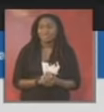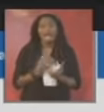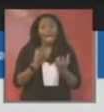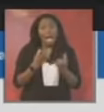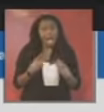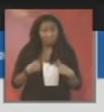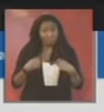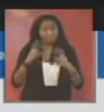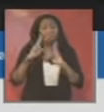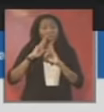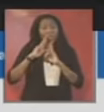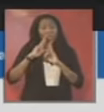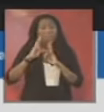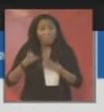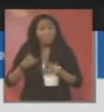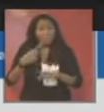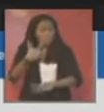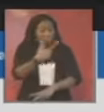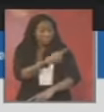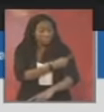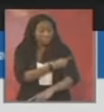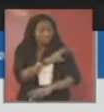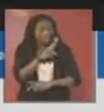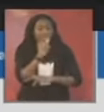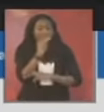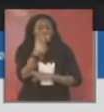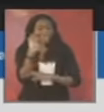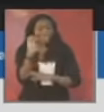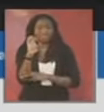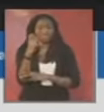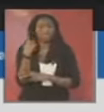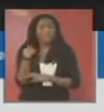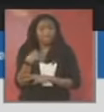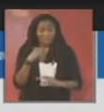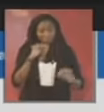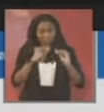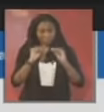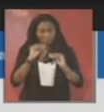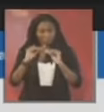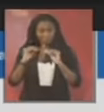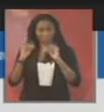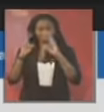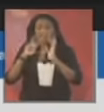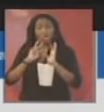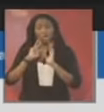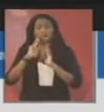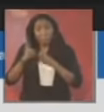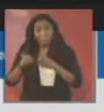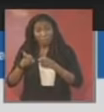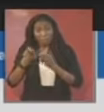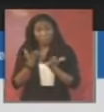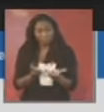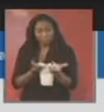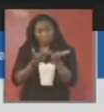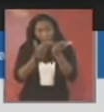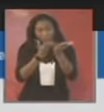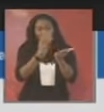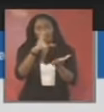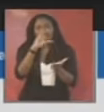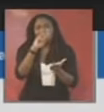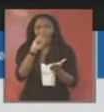report that was recently prepared by the Faculty of Medical Sciences and presented to the CMO. Next